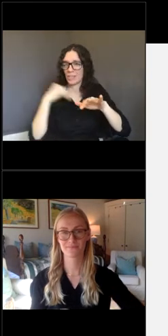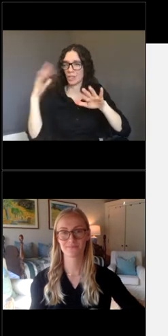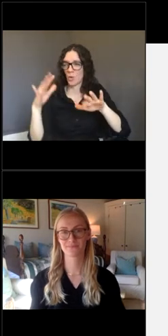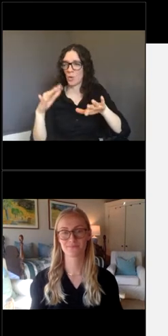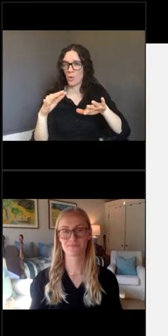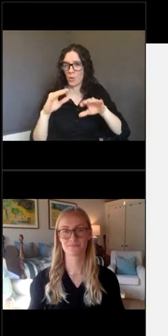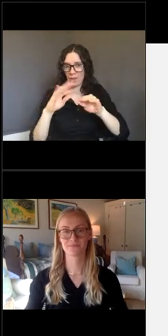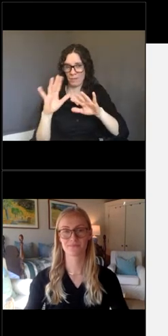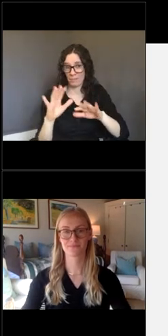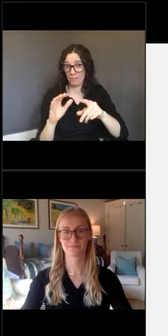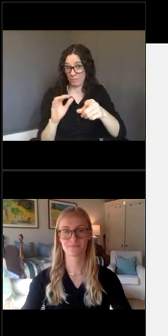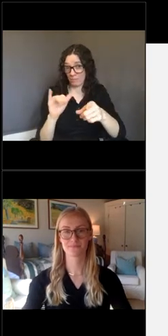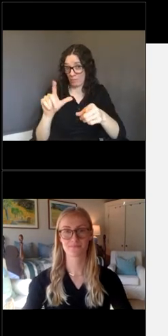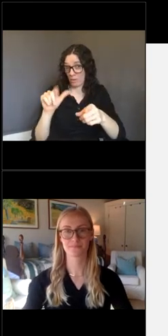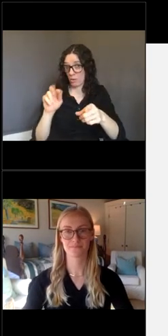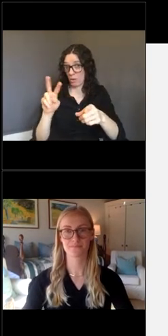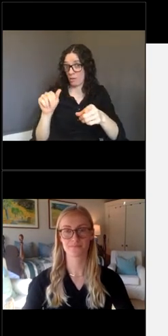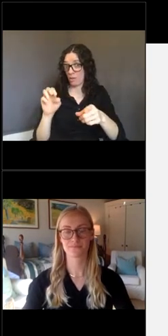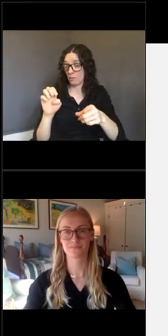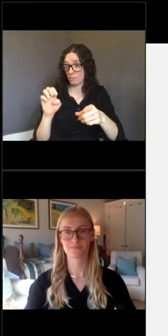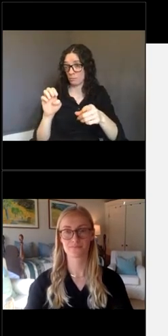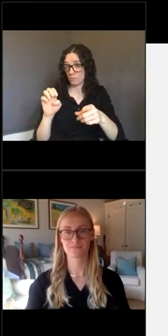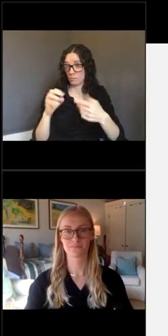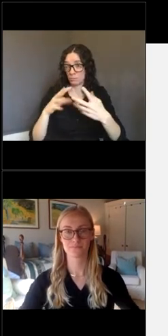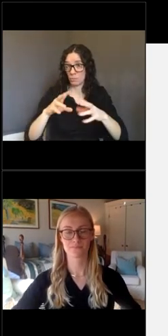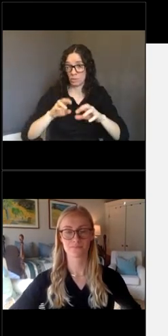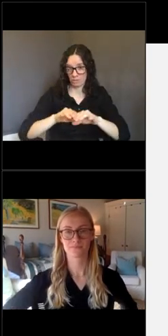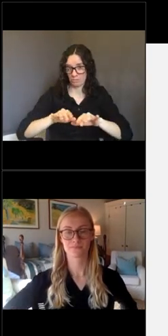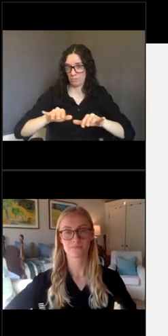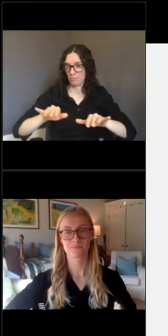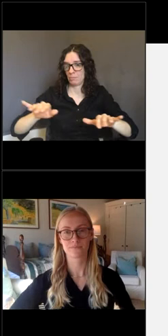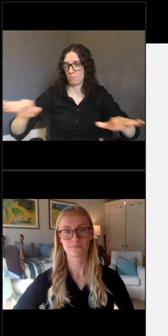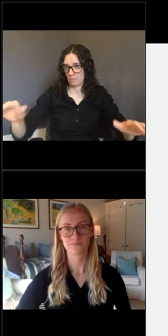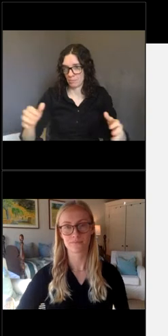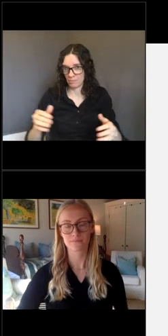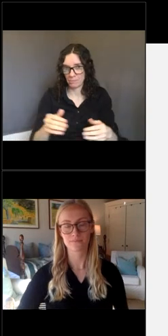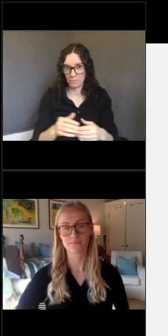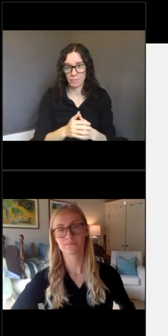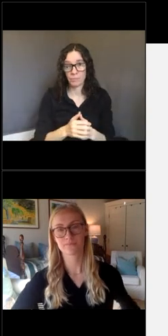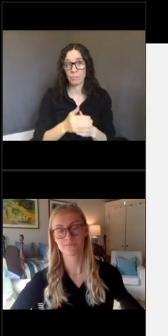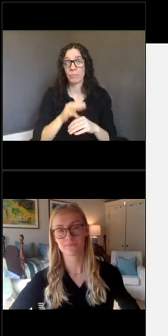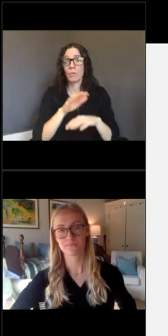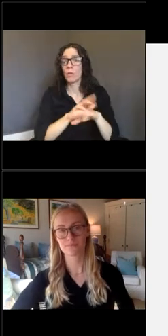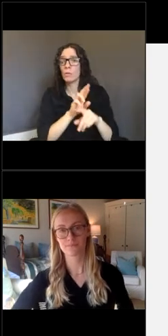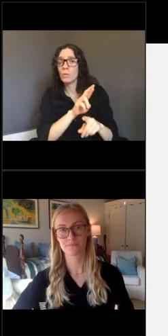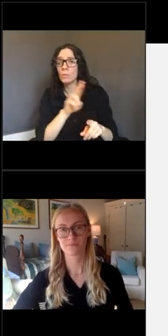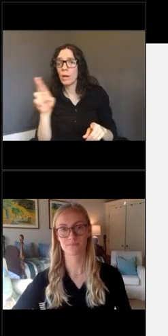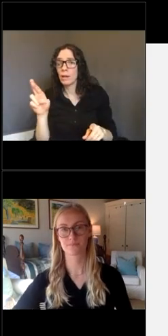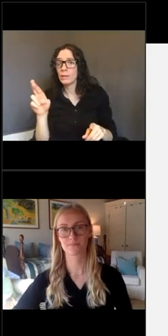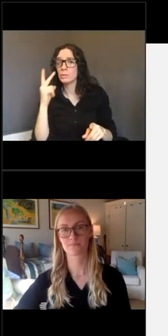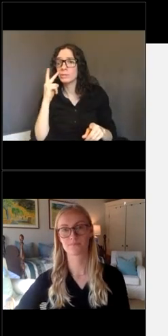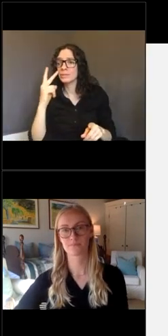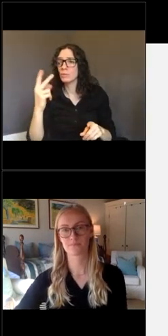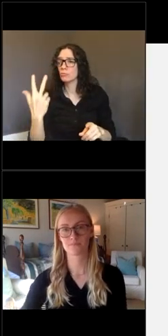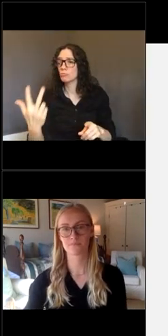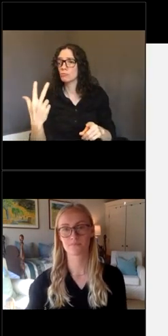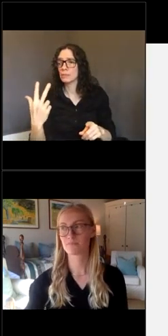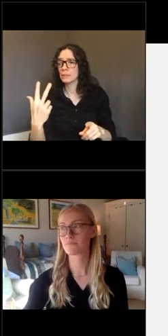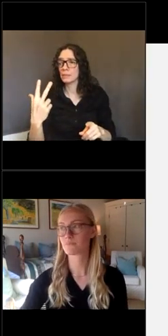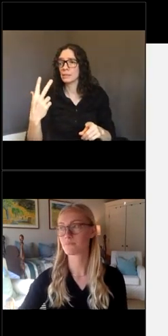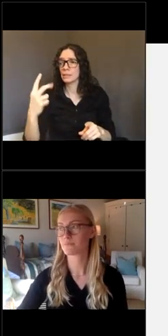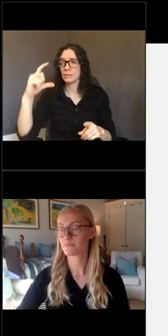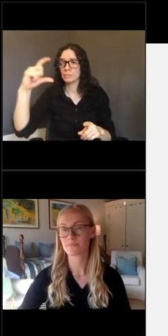illustration of the larva as it's moving out. And you will see on the right, three different illustrations of